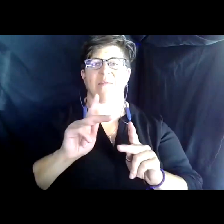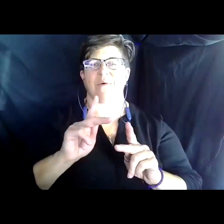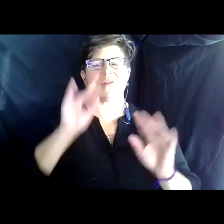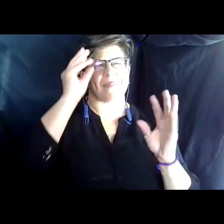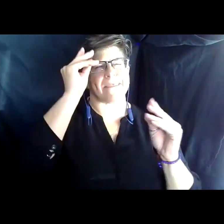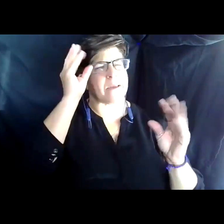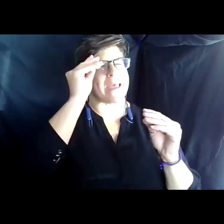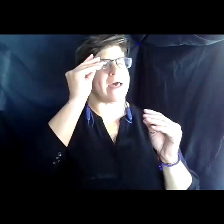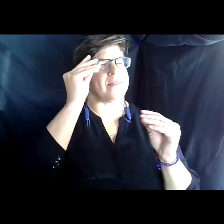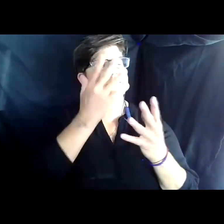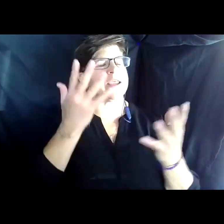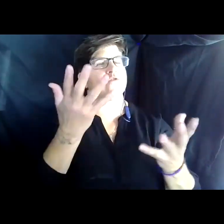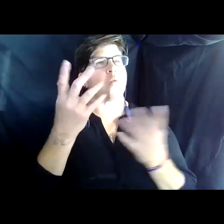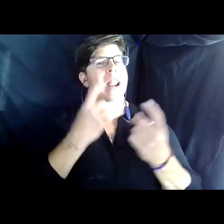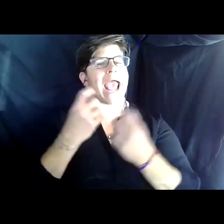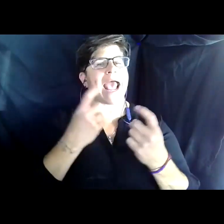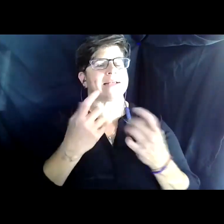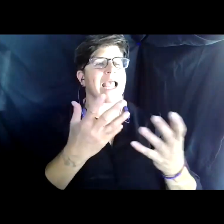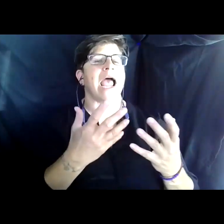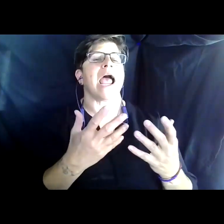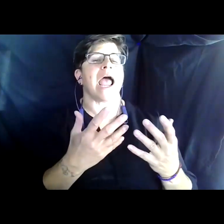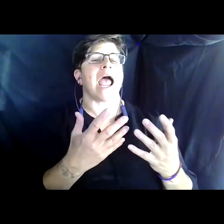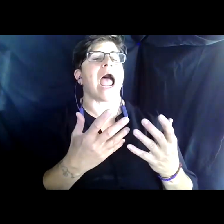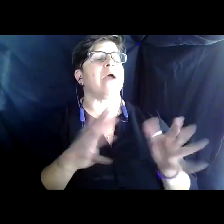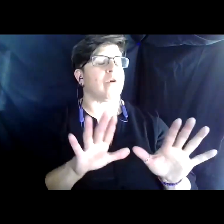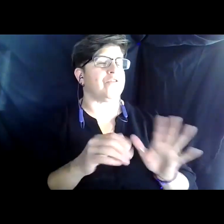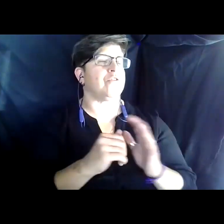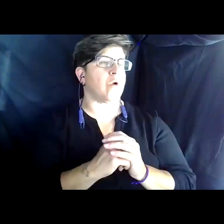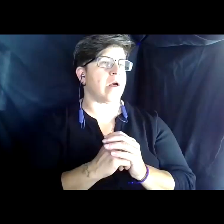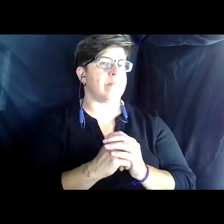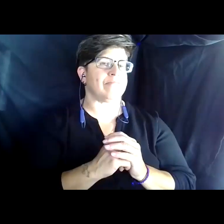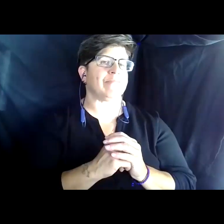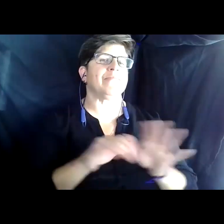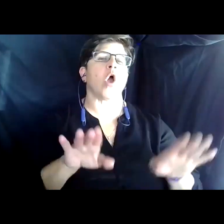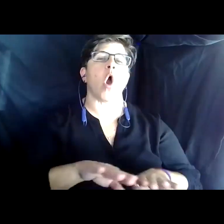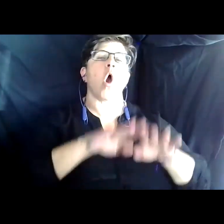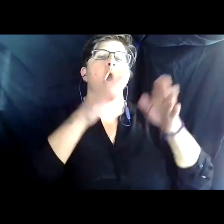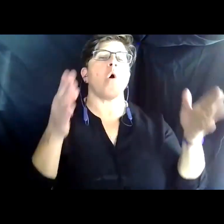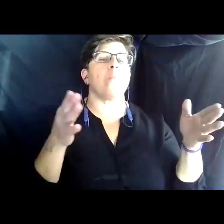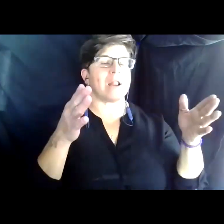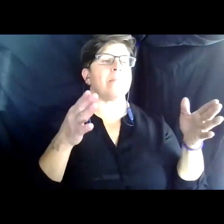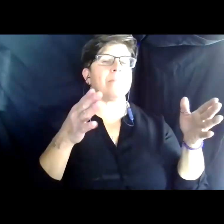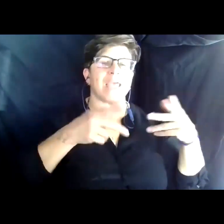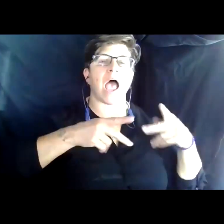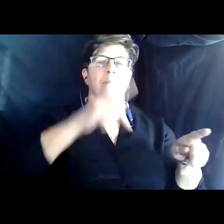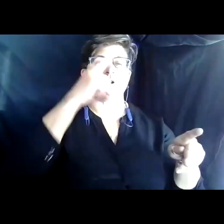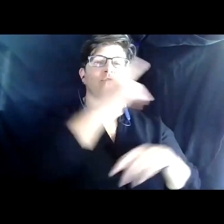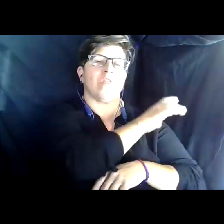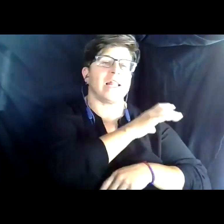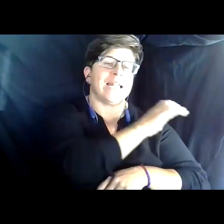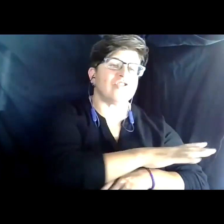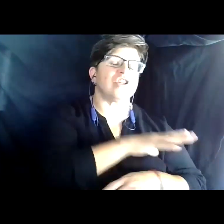what they want to ask, I do just kind of want to open back up the floor to our clinicians and researchers. If